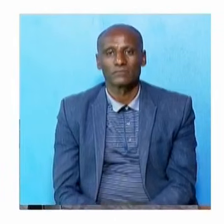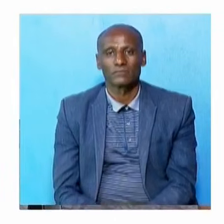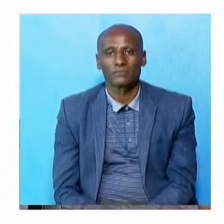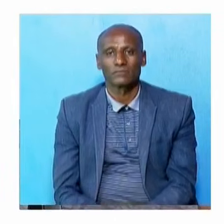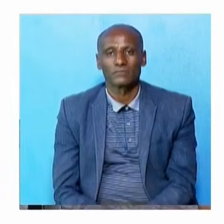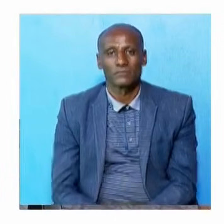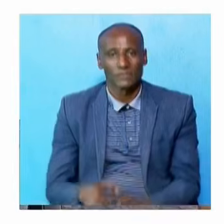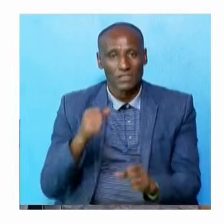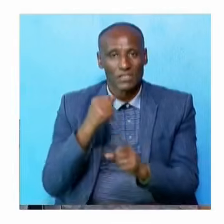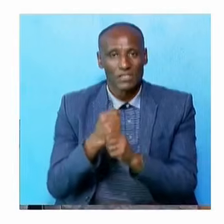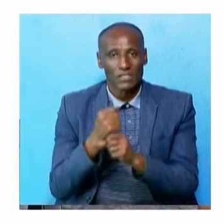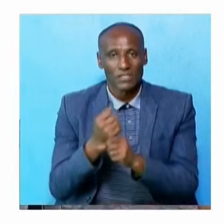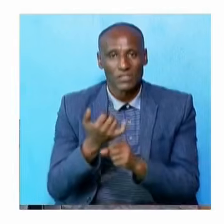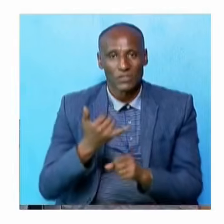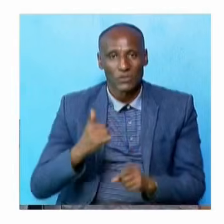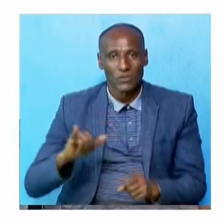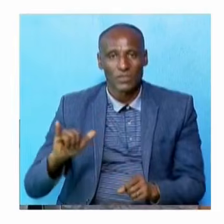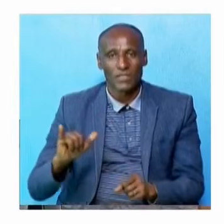doing